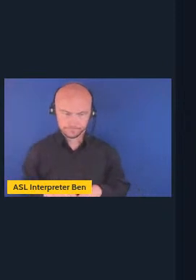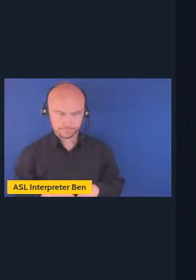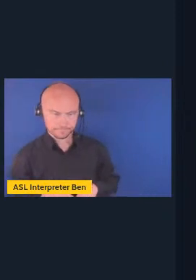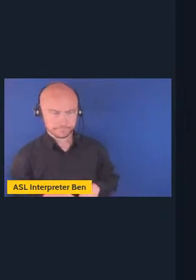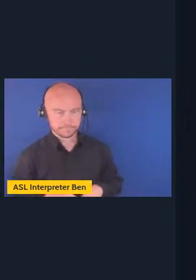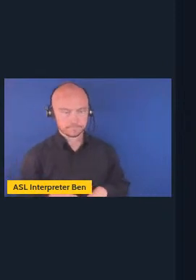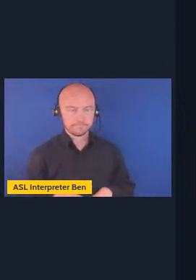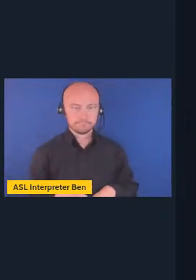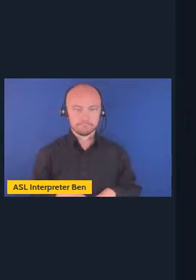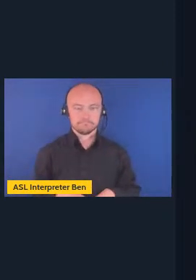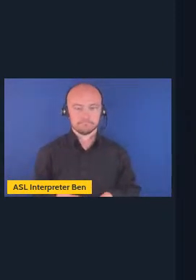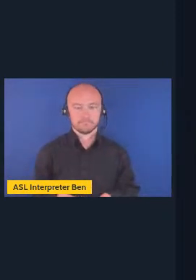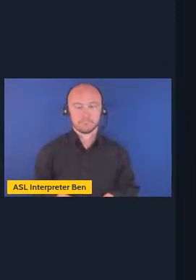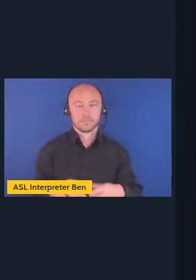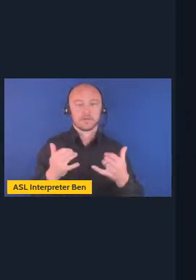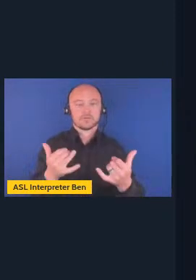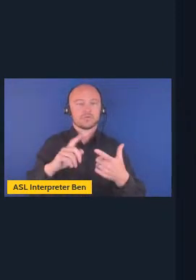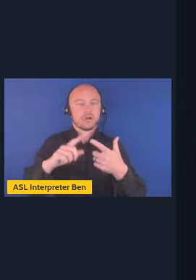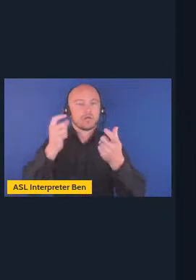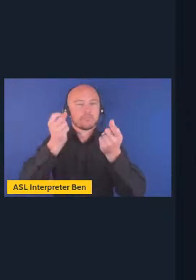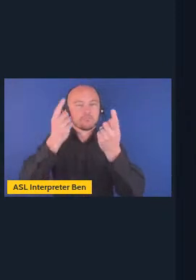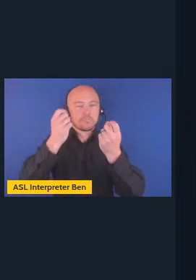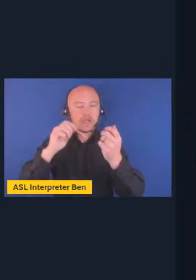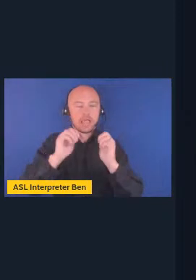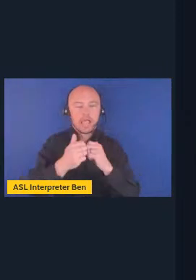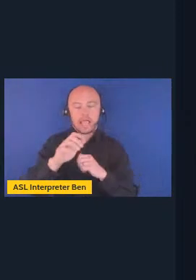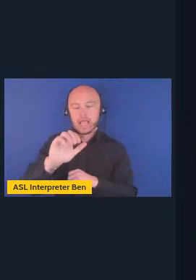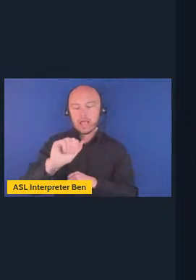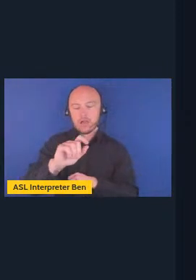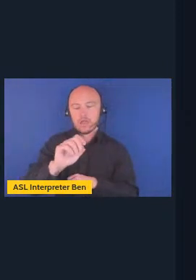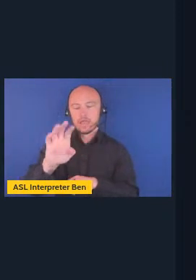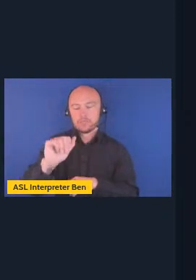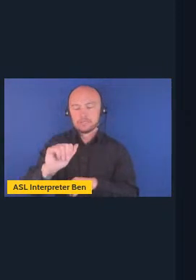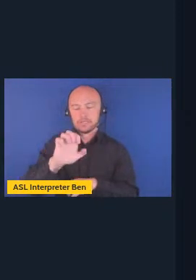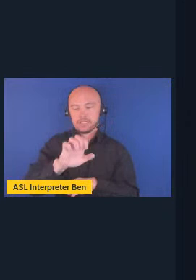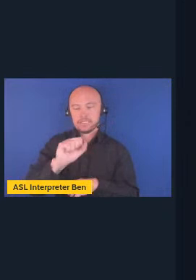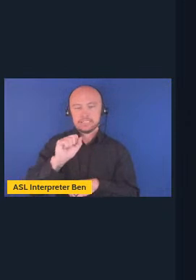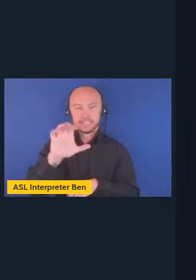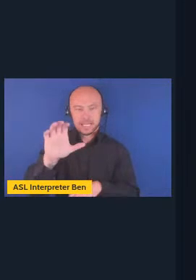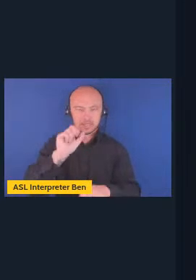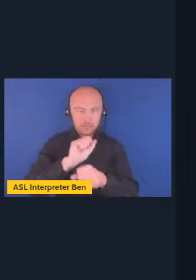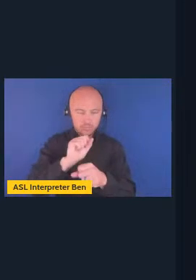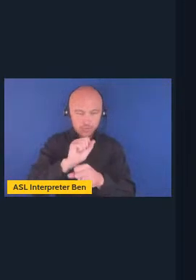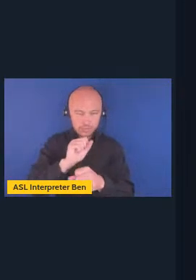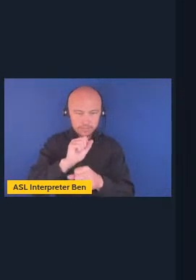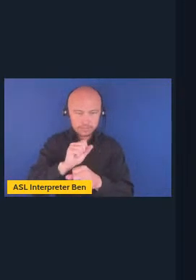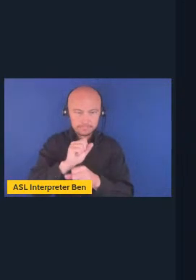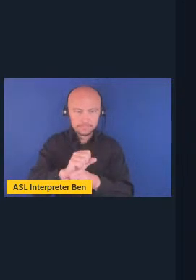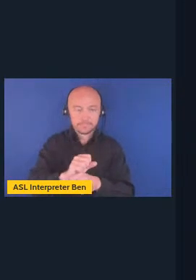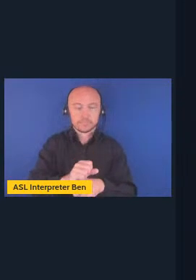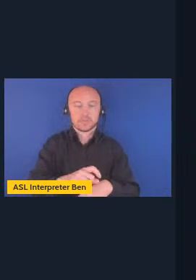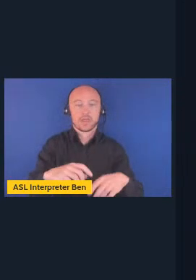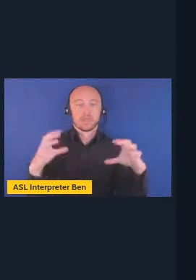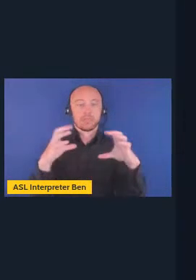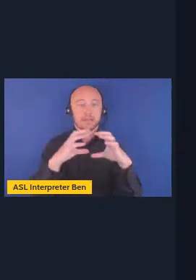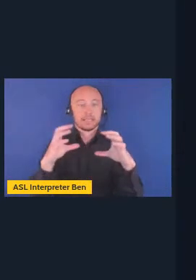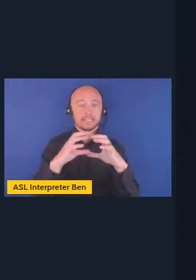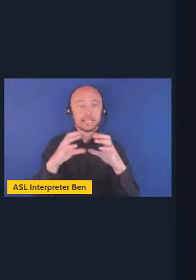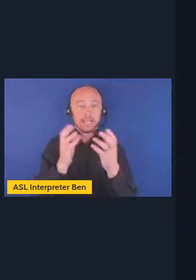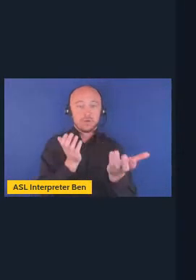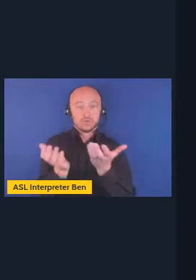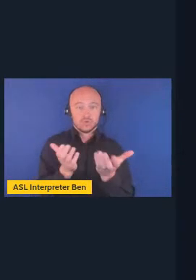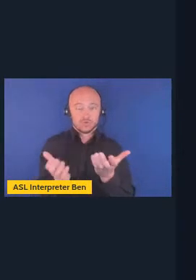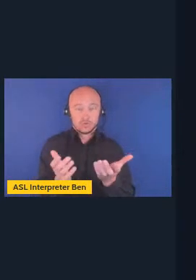With that, let us understand how Amazon ECS works. Amazon Elastic Container Service is a